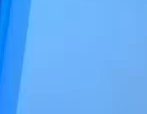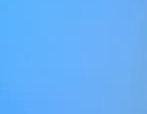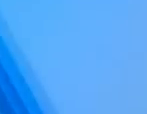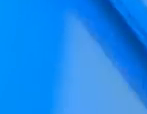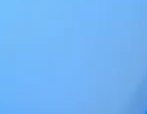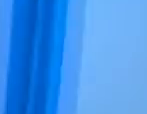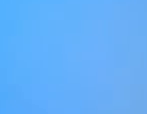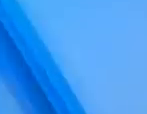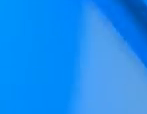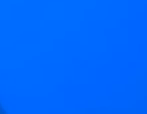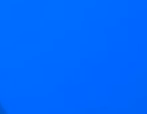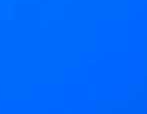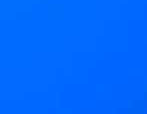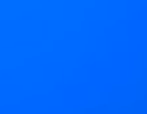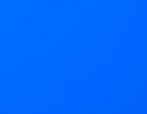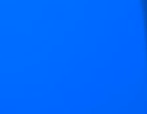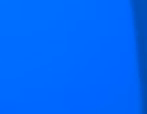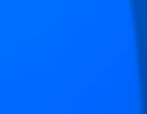Sports.